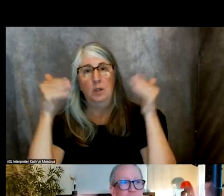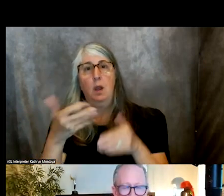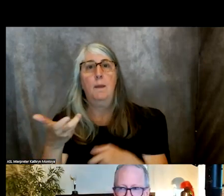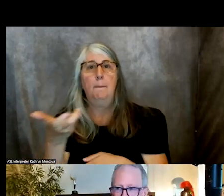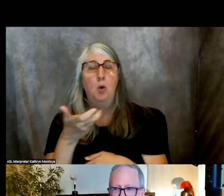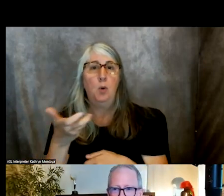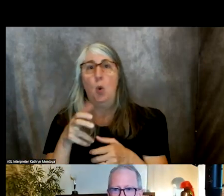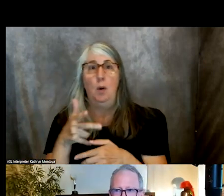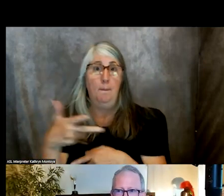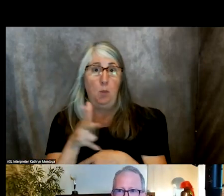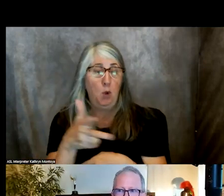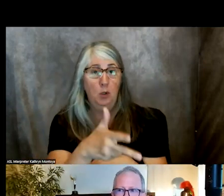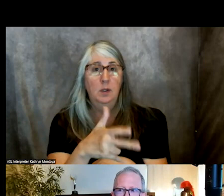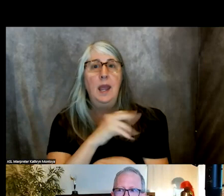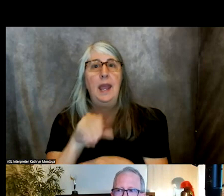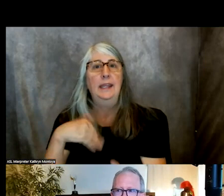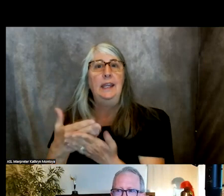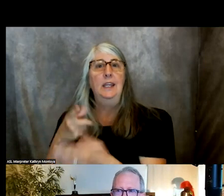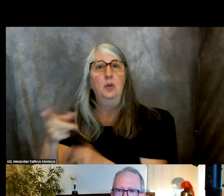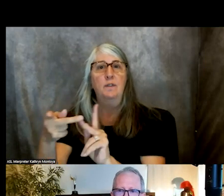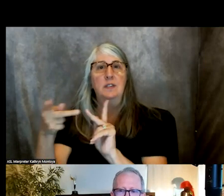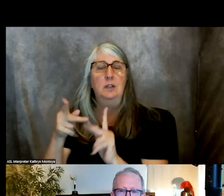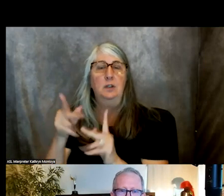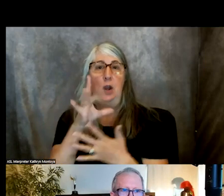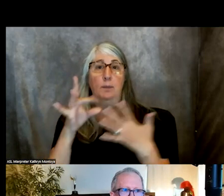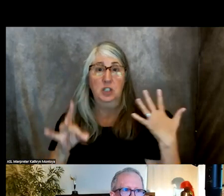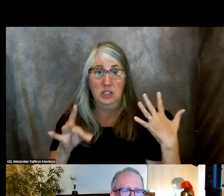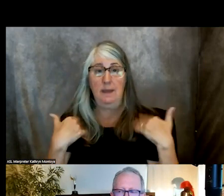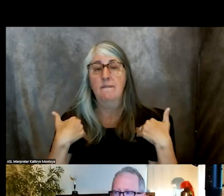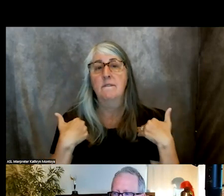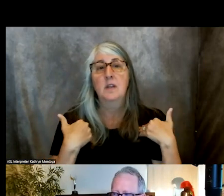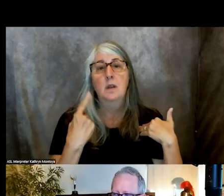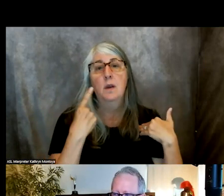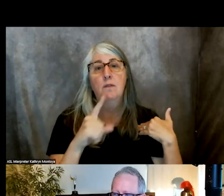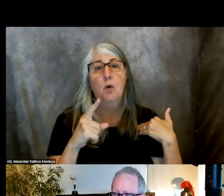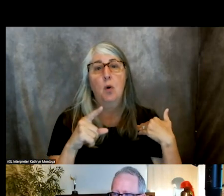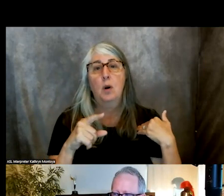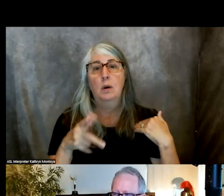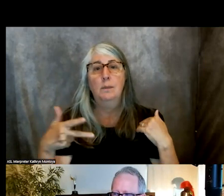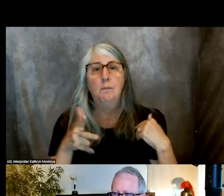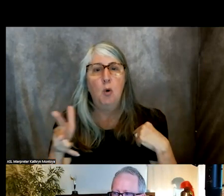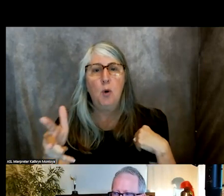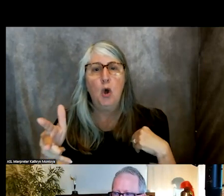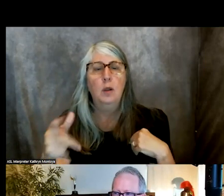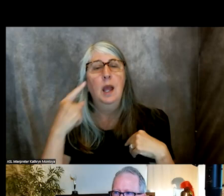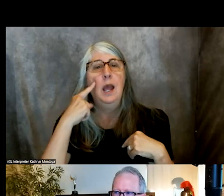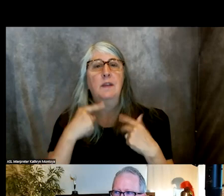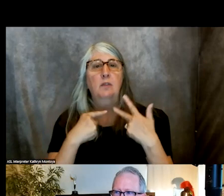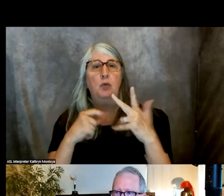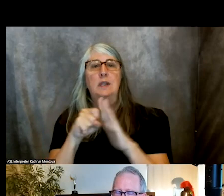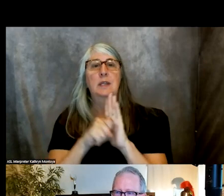and also getting to the facility options. In terms of mobile, I think there are 3 more states with